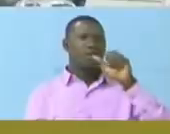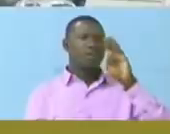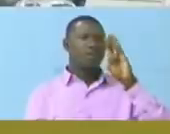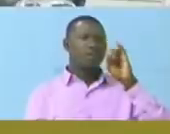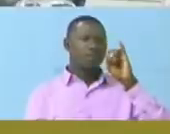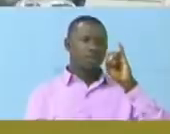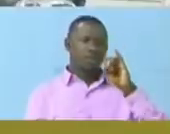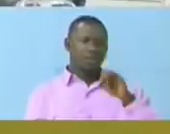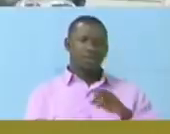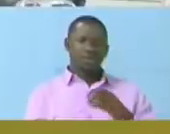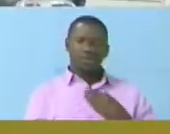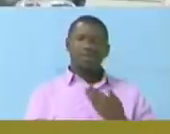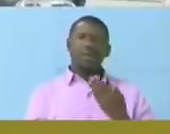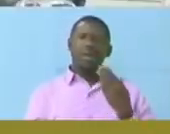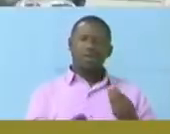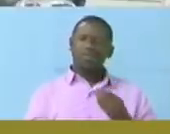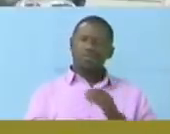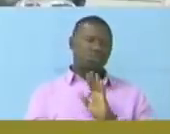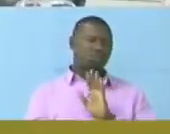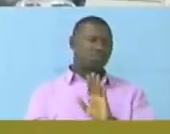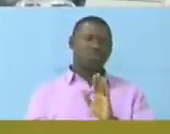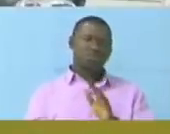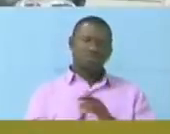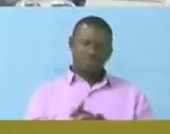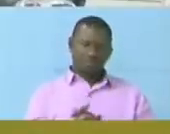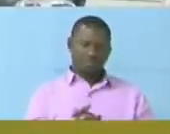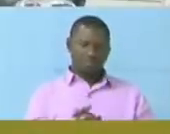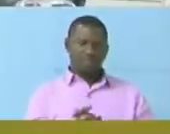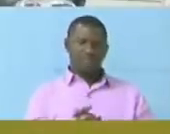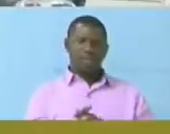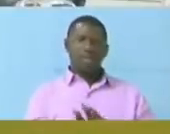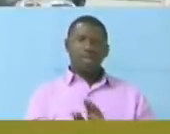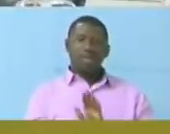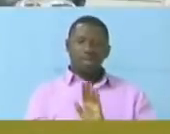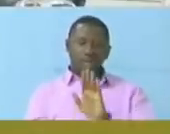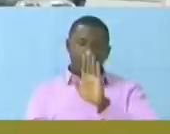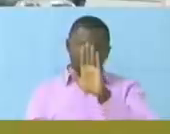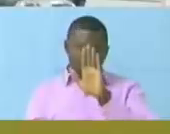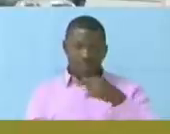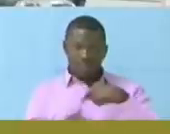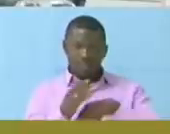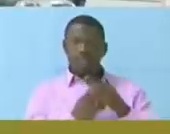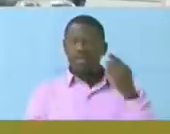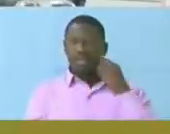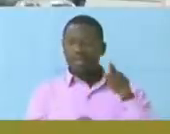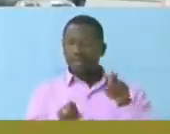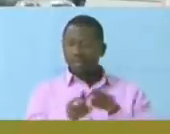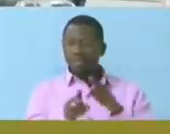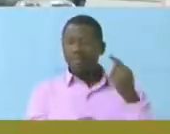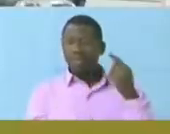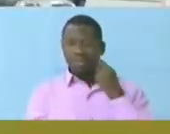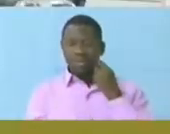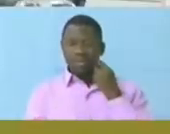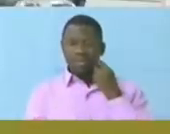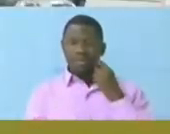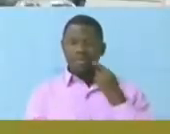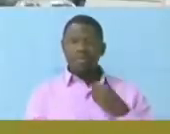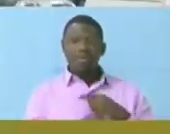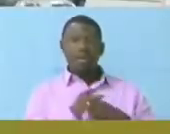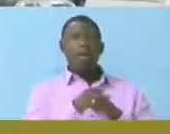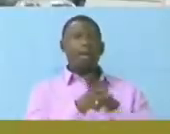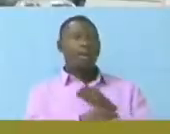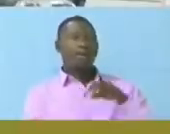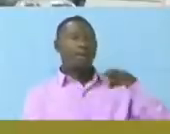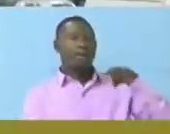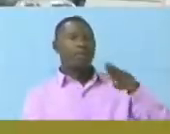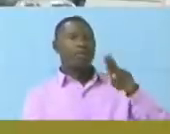stopped. Utembo ndanta wale tu. Later on in the day. Ilo kono nyato mtu watetili kili wala. Munumo came and told